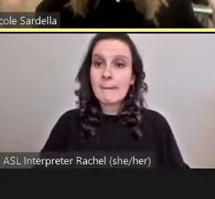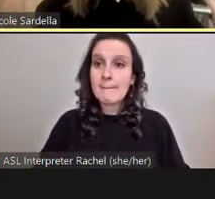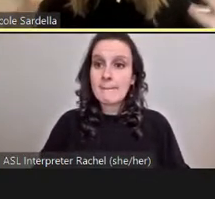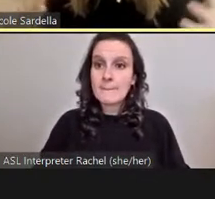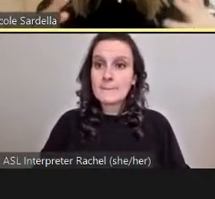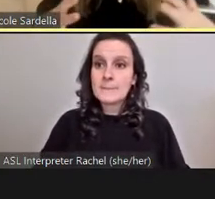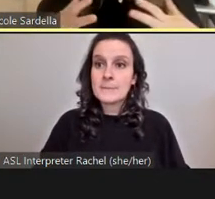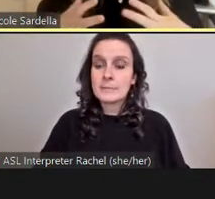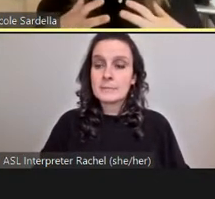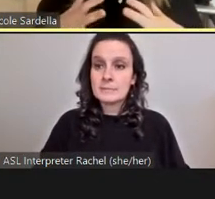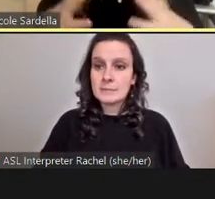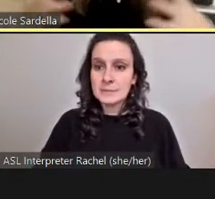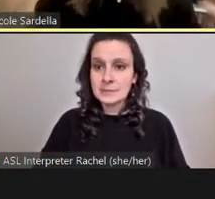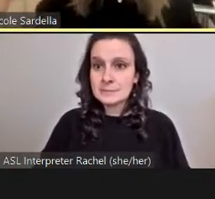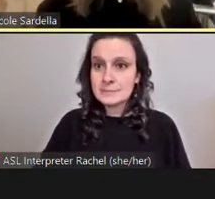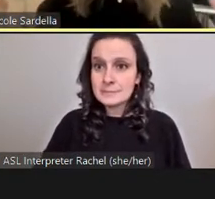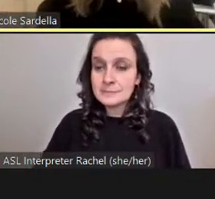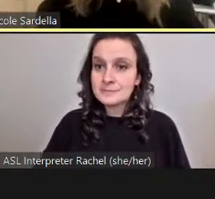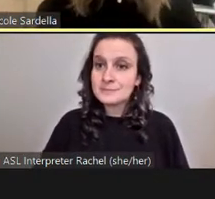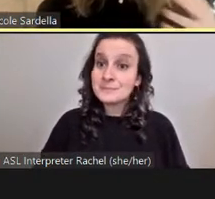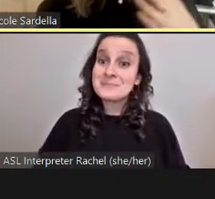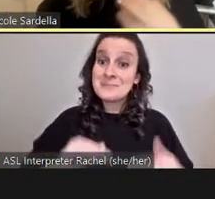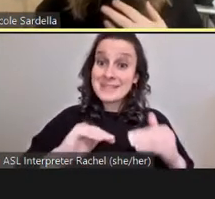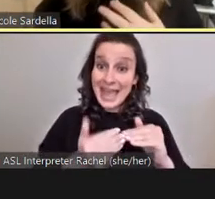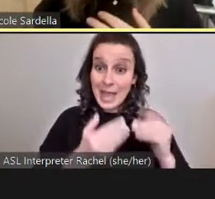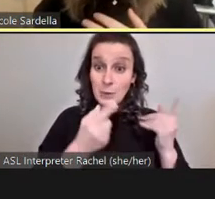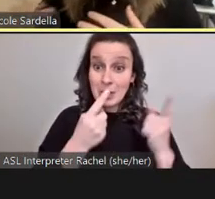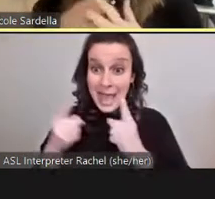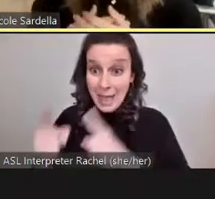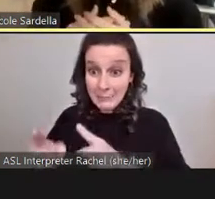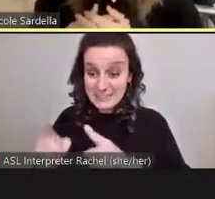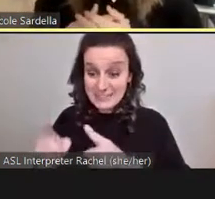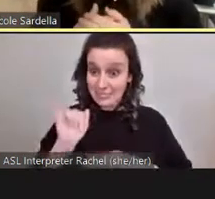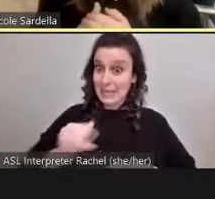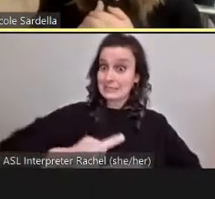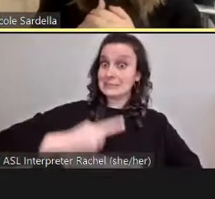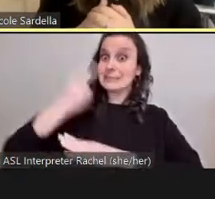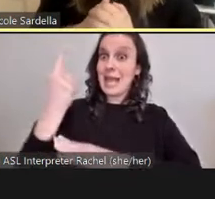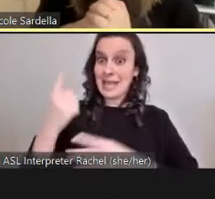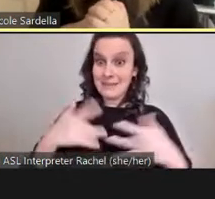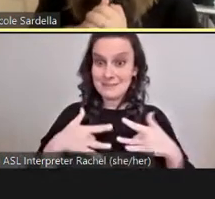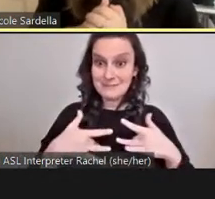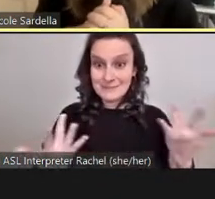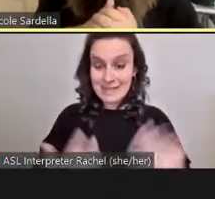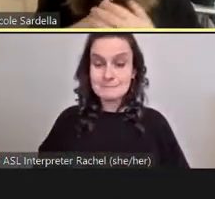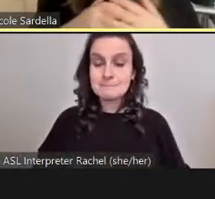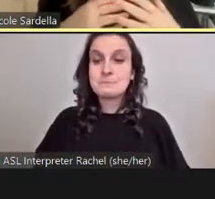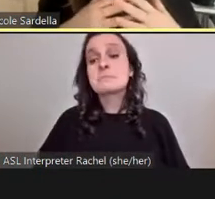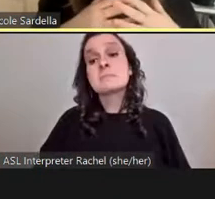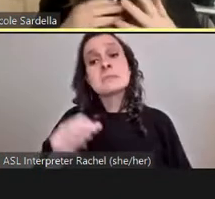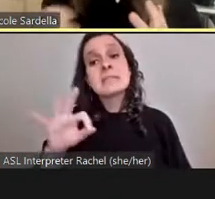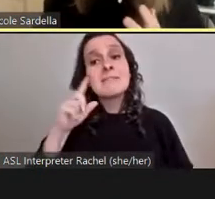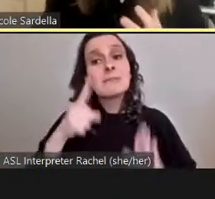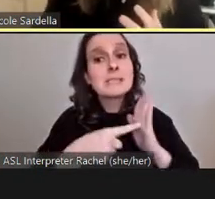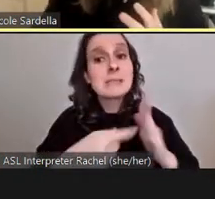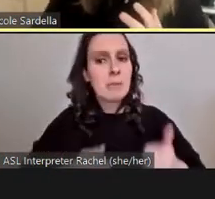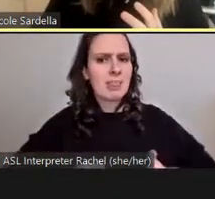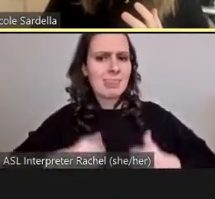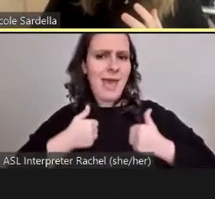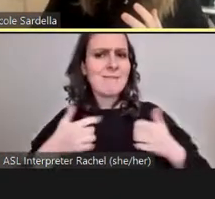I would say, like how it happens kind of the day of. If there's a live event, I